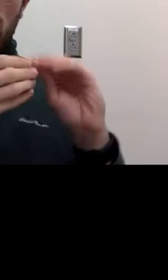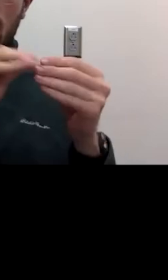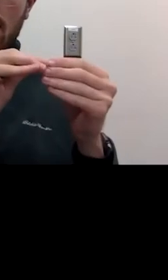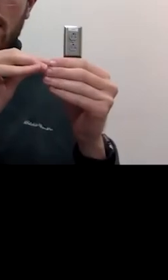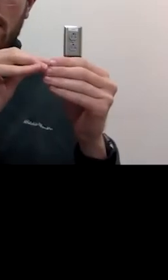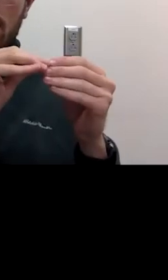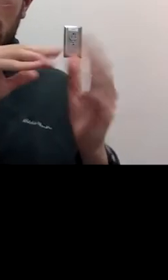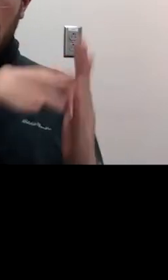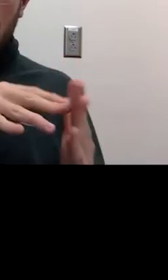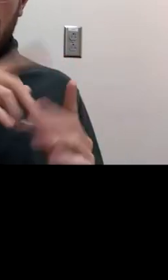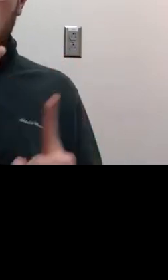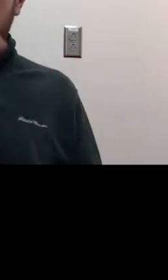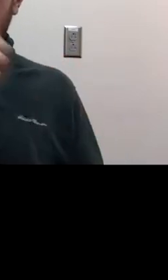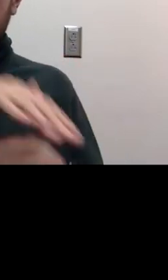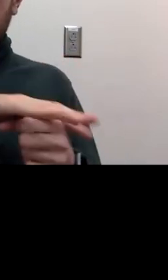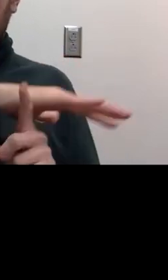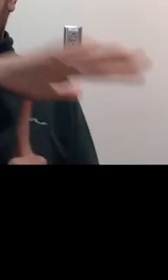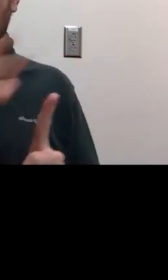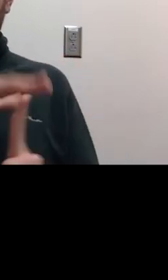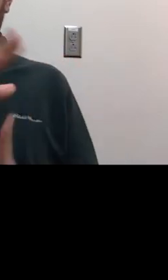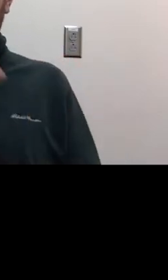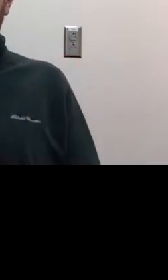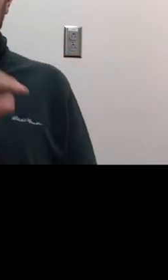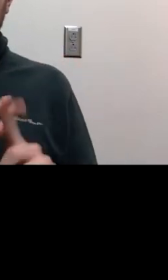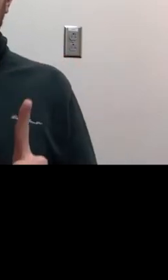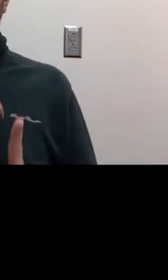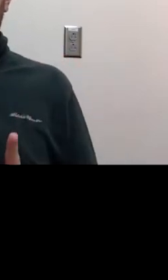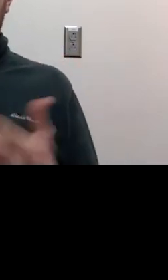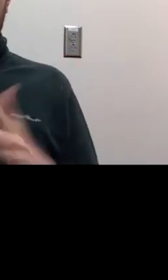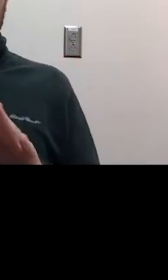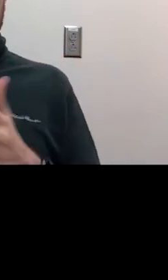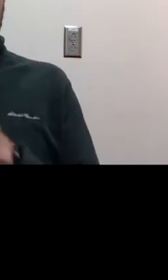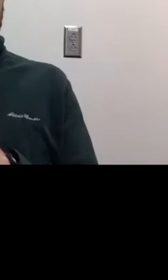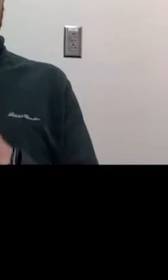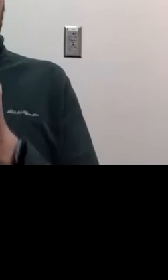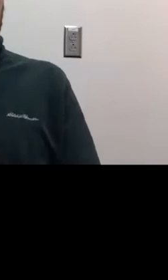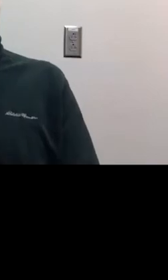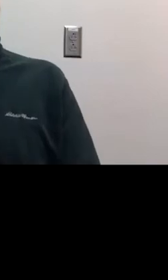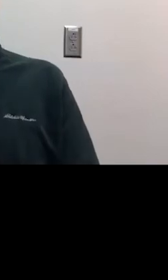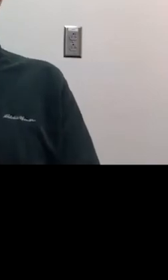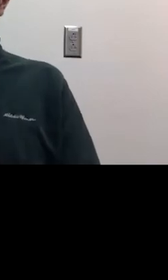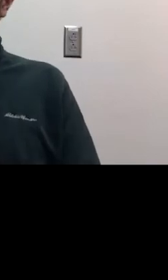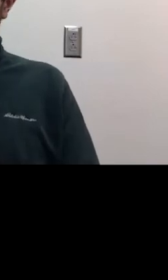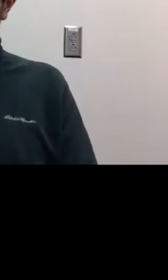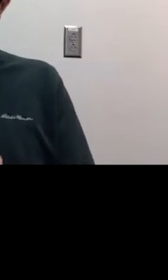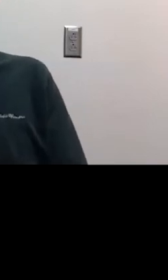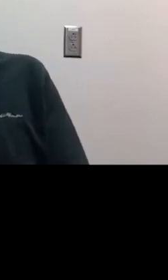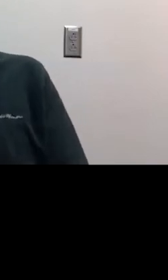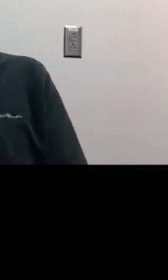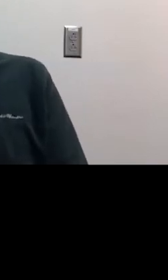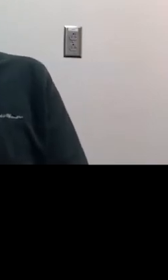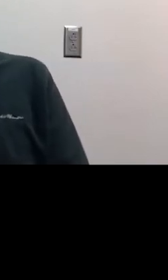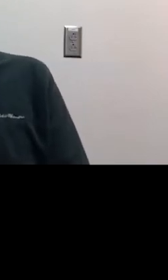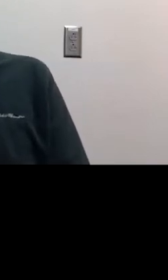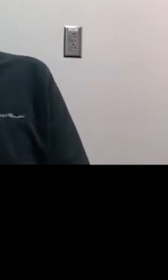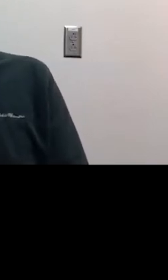sites across the country. And we asked them related questions. So we said, is this okay?